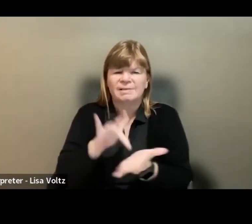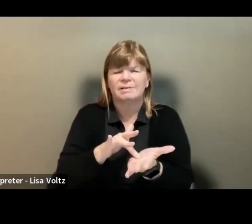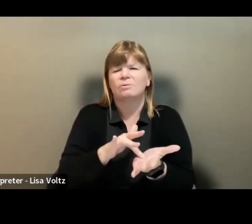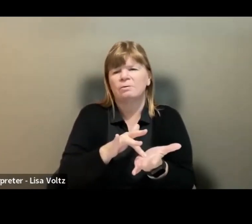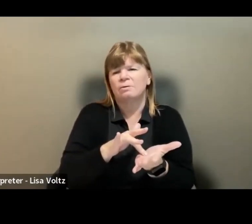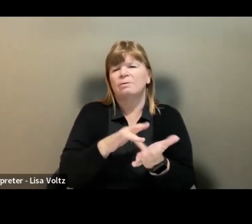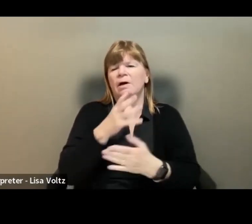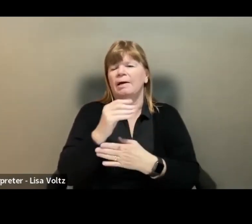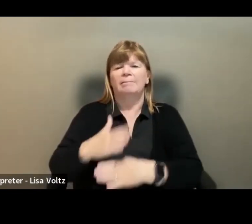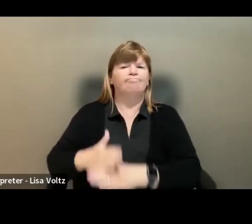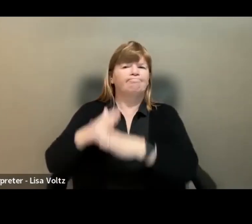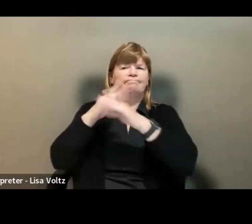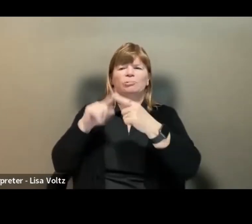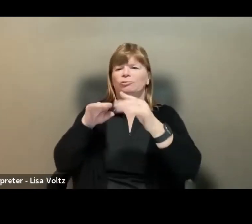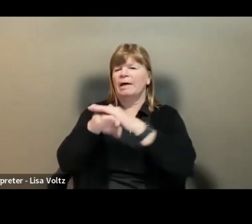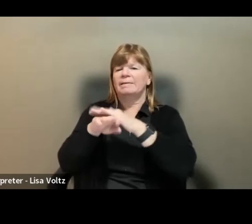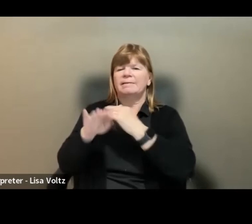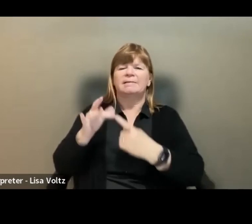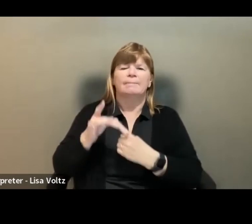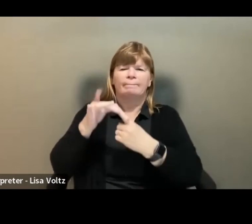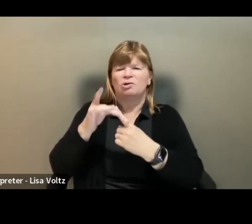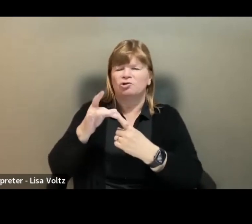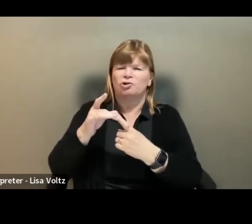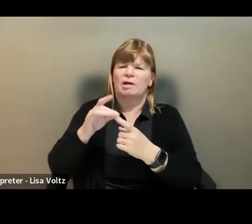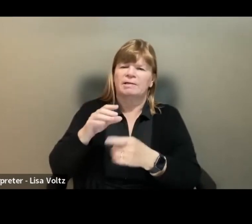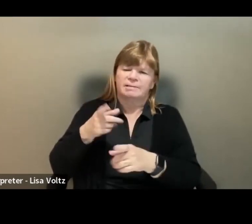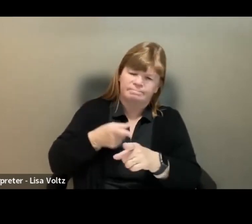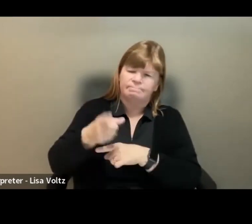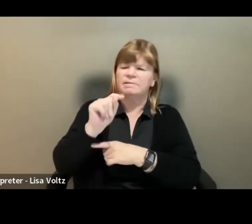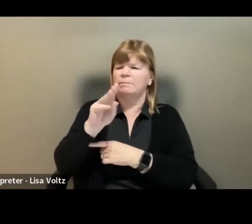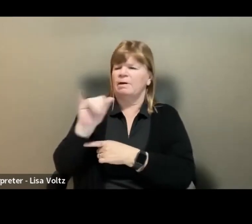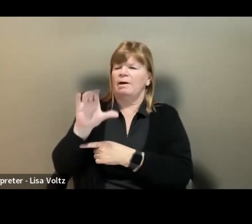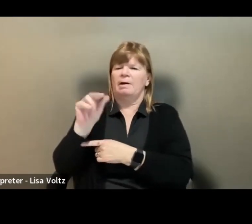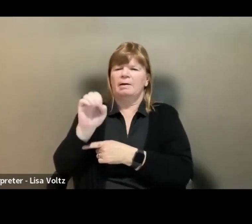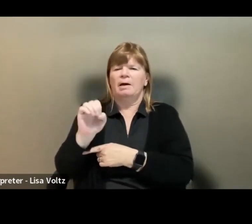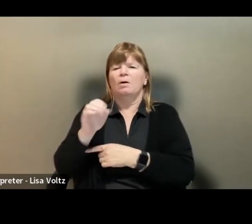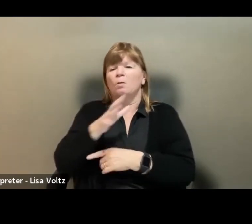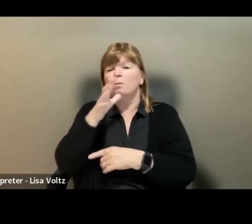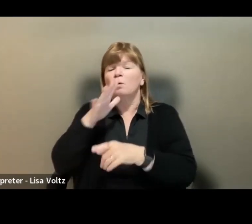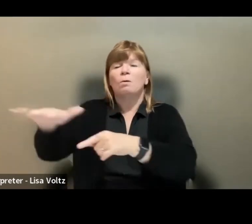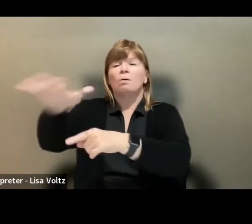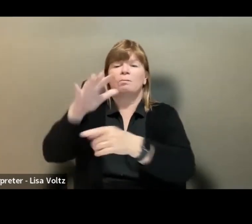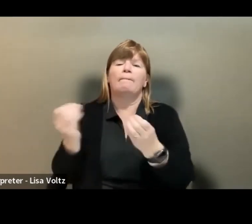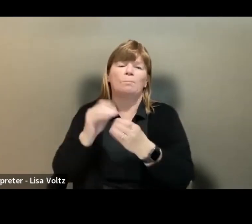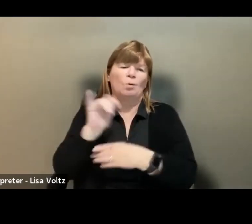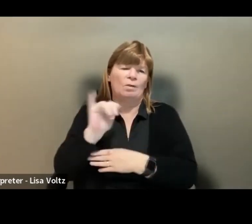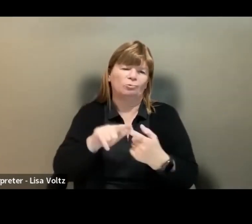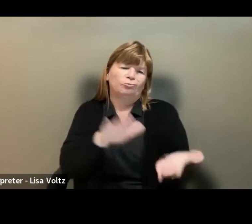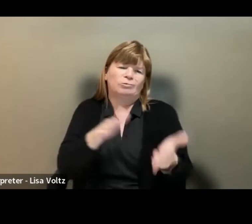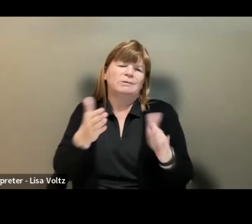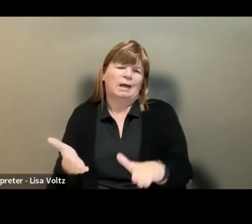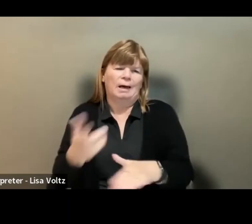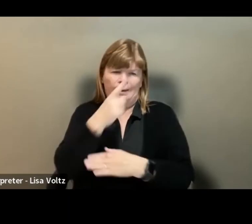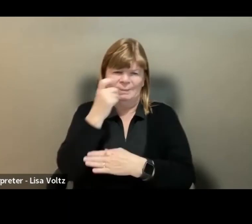as barriers to accessing specialized TBI care. Rural residents are more likely to die as a result of